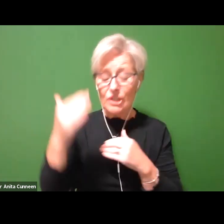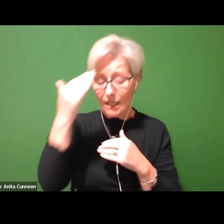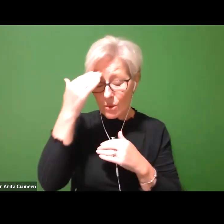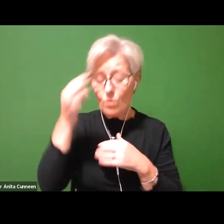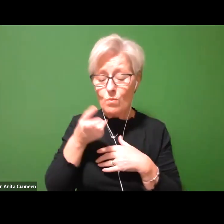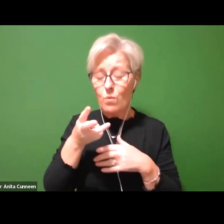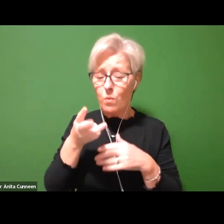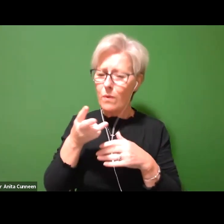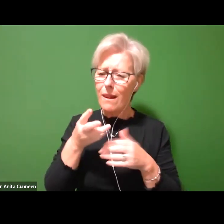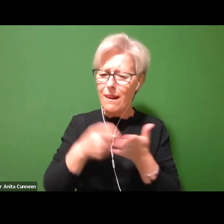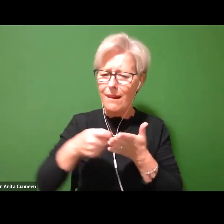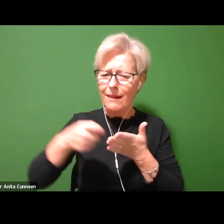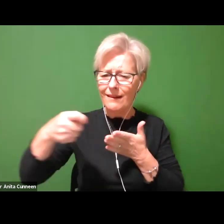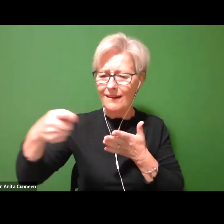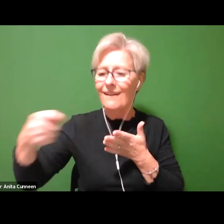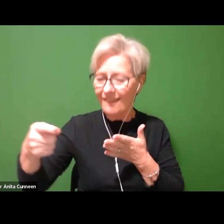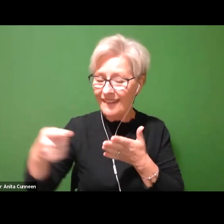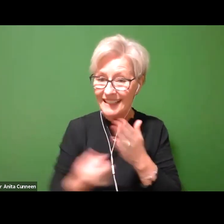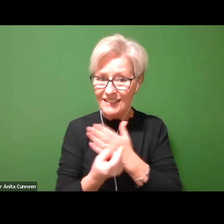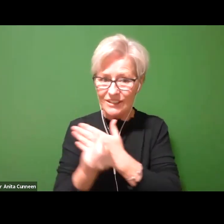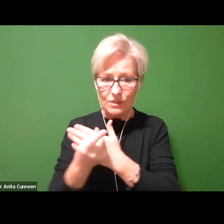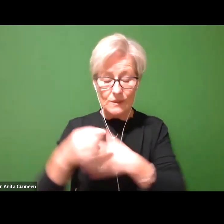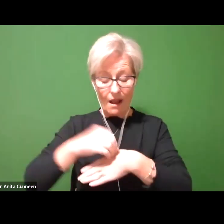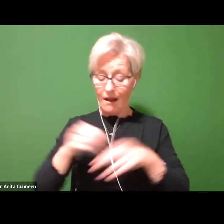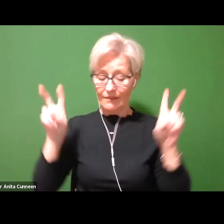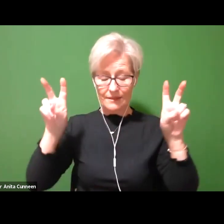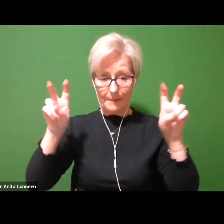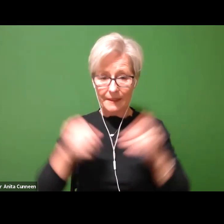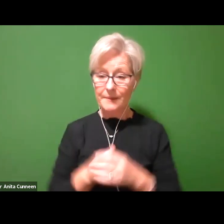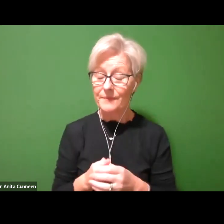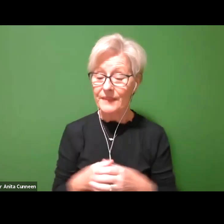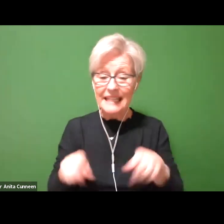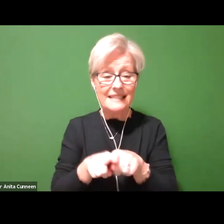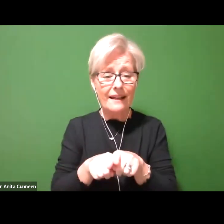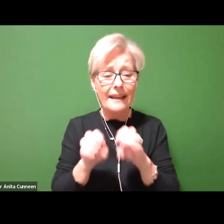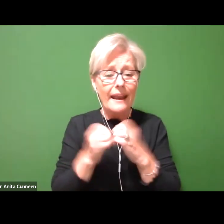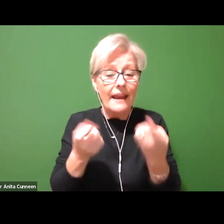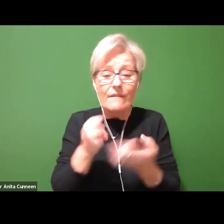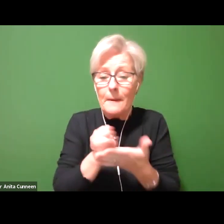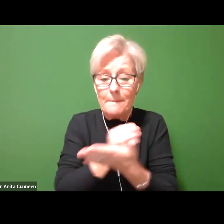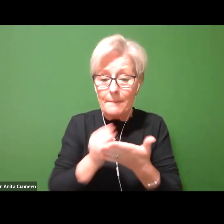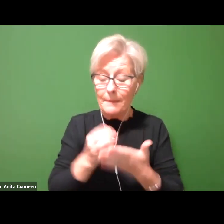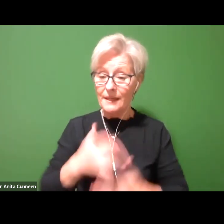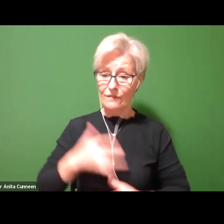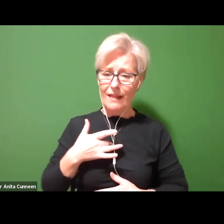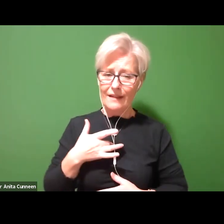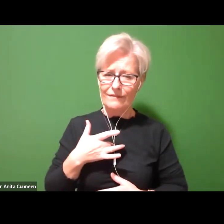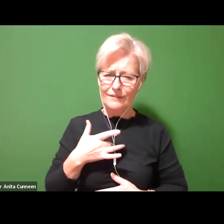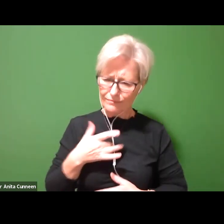topic. So like every stage in life, when we talk and laugh about it, we learn and we